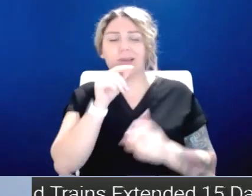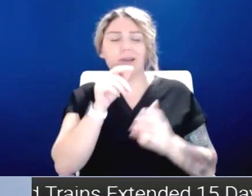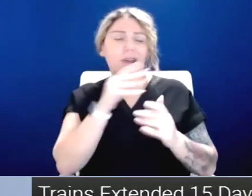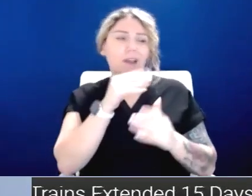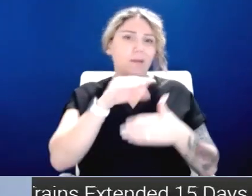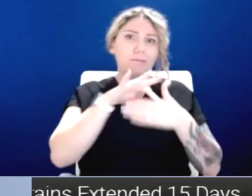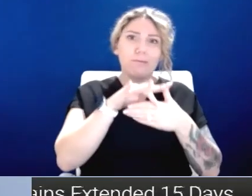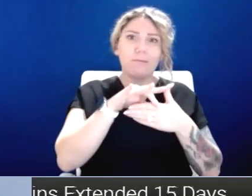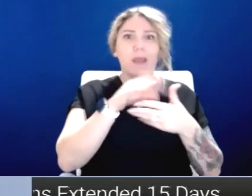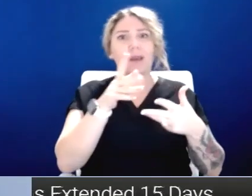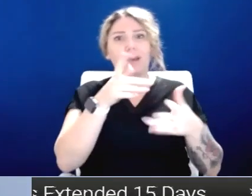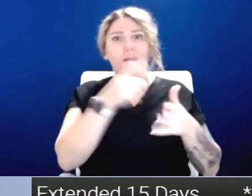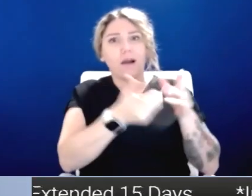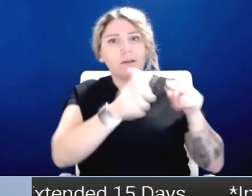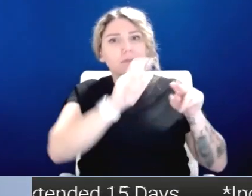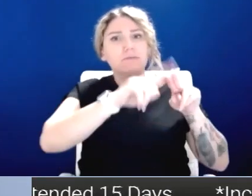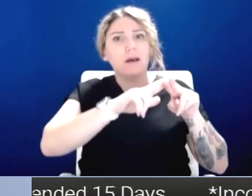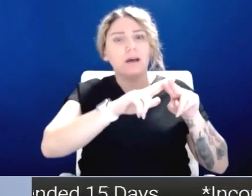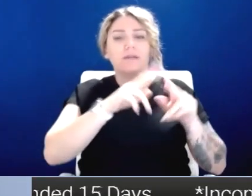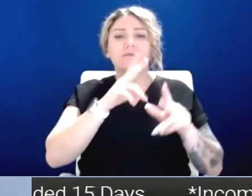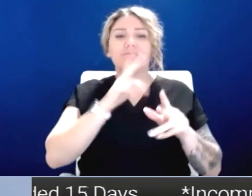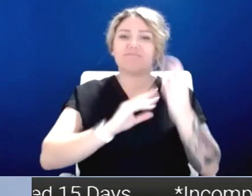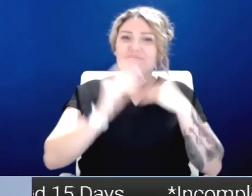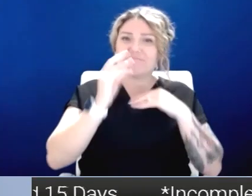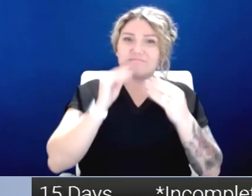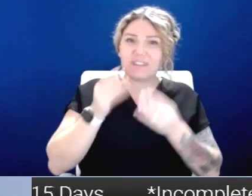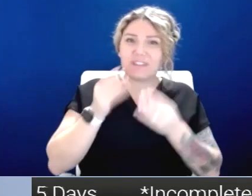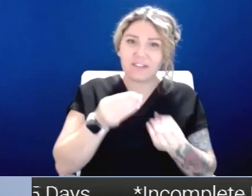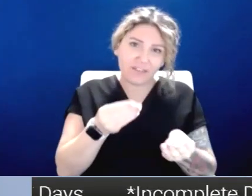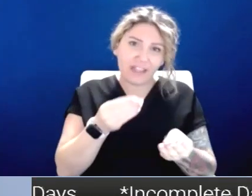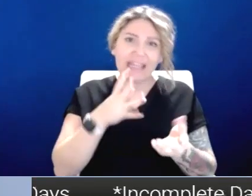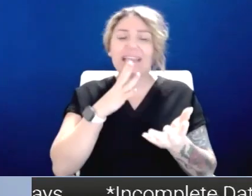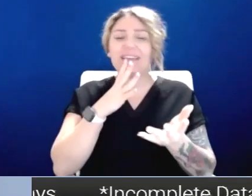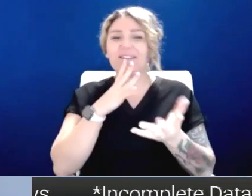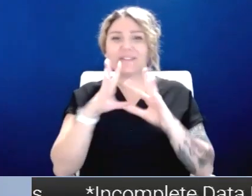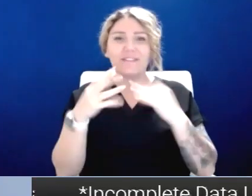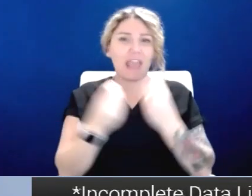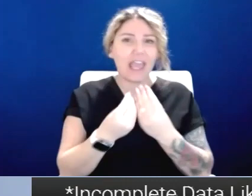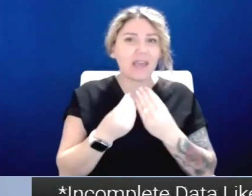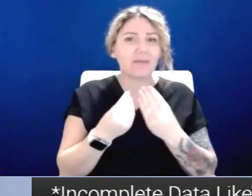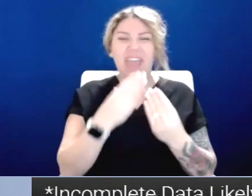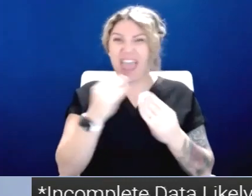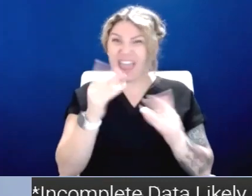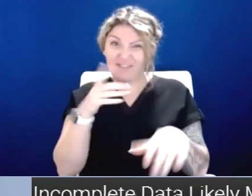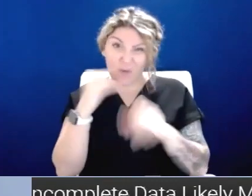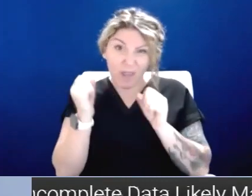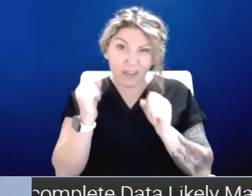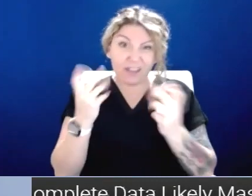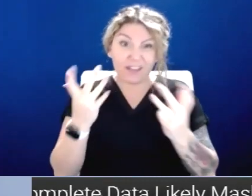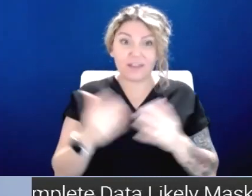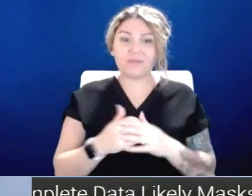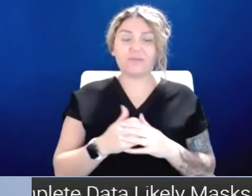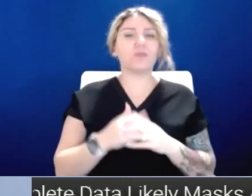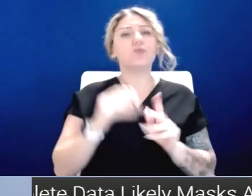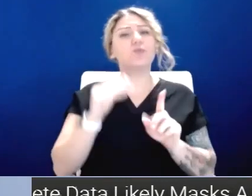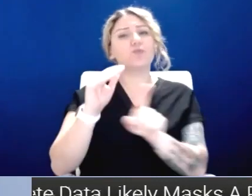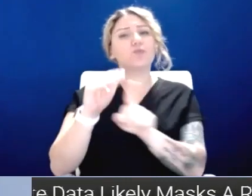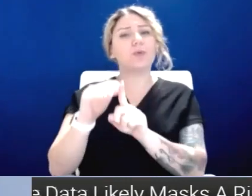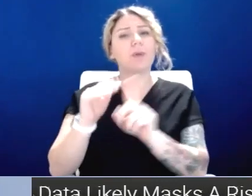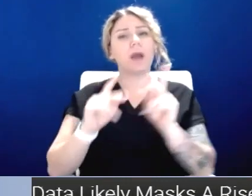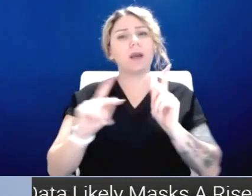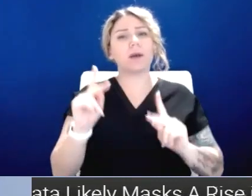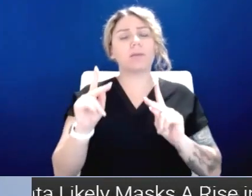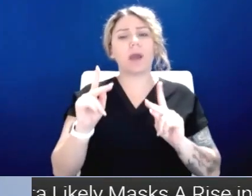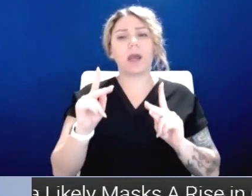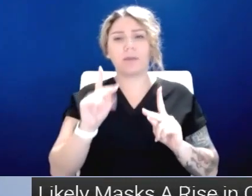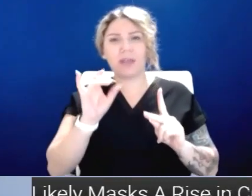Yeah. So people are trying to eat and feed their family on the cheap, and maybe they're doing it a little too quickly. So just remind us about